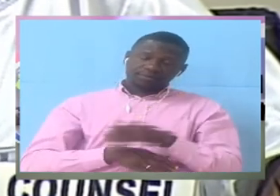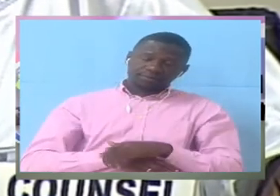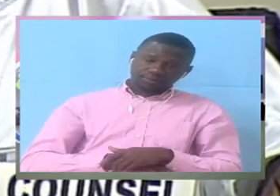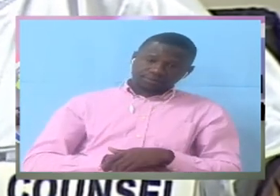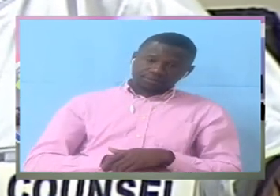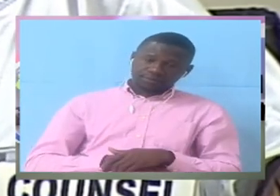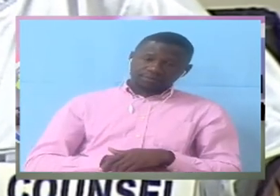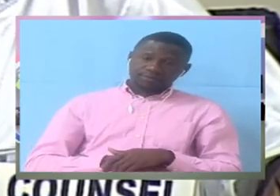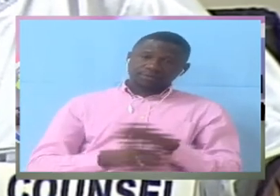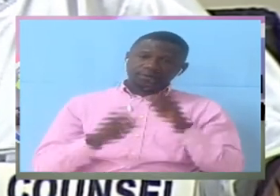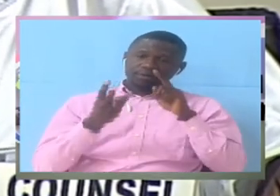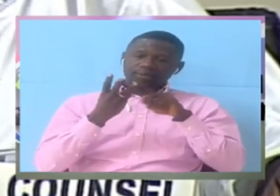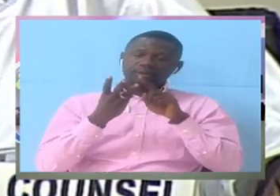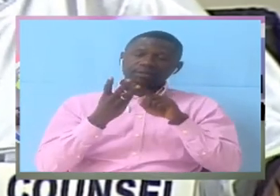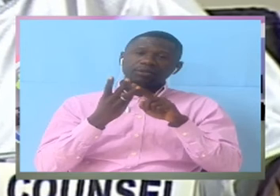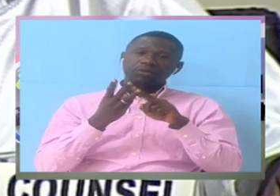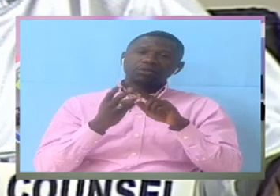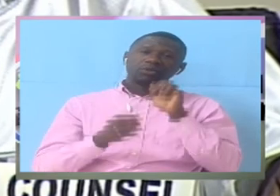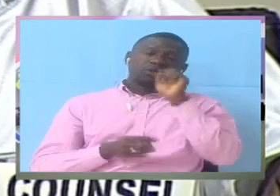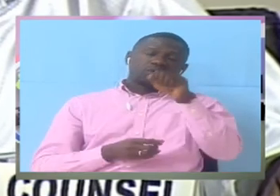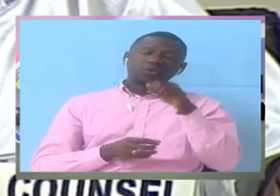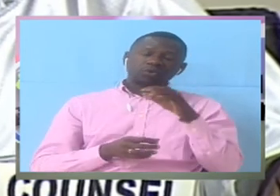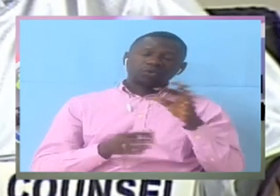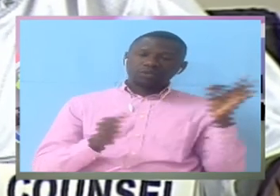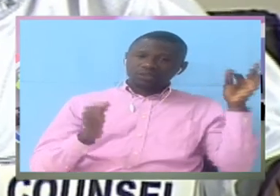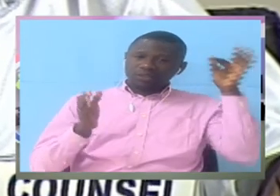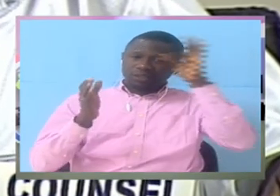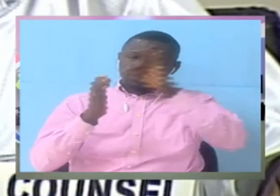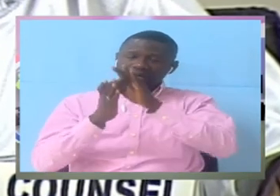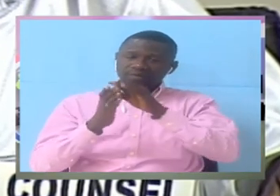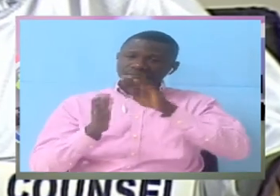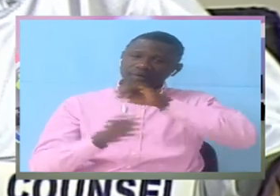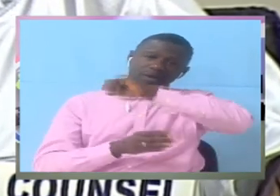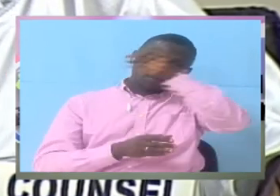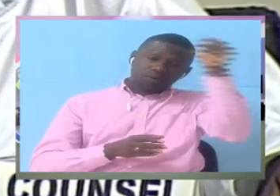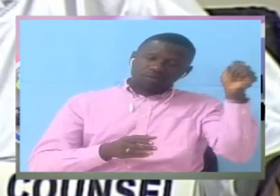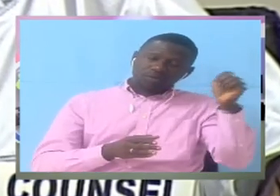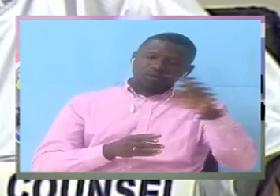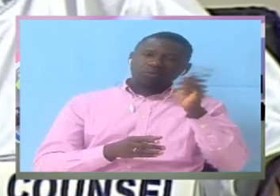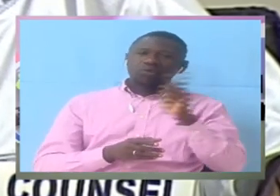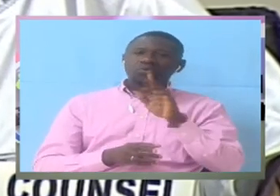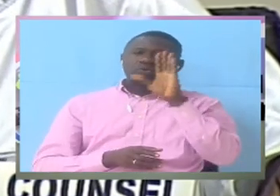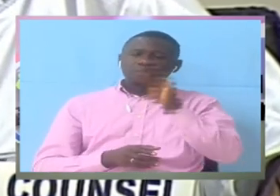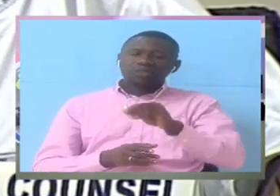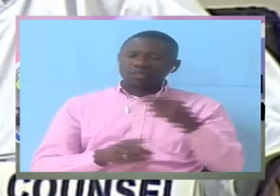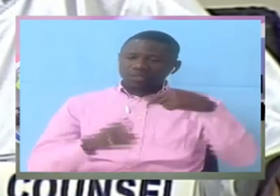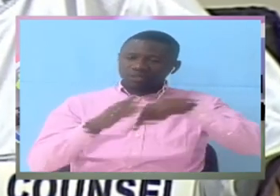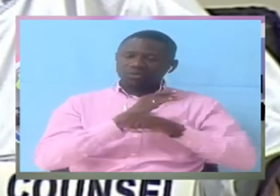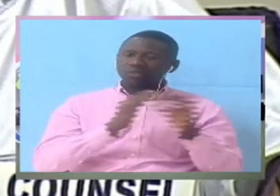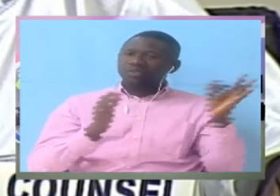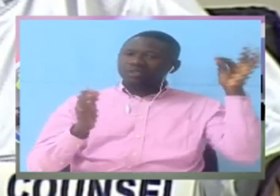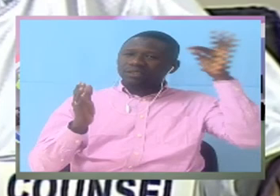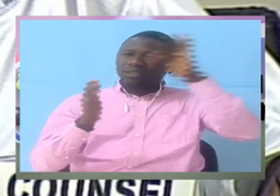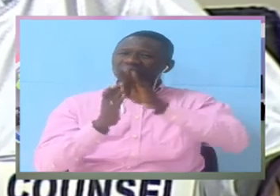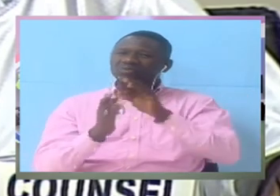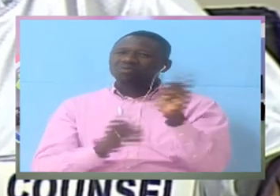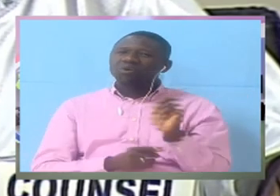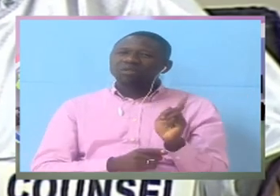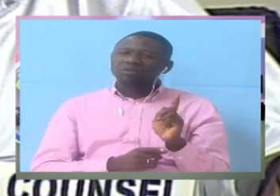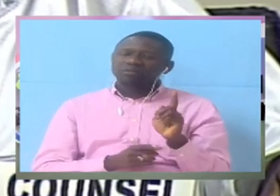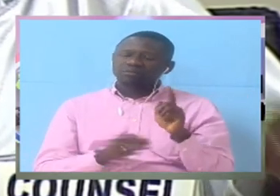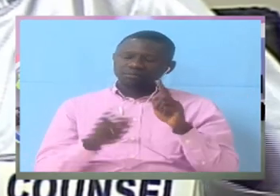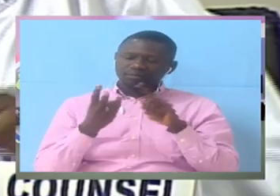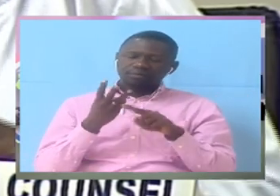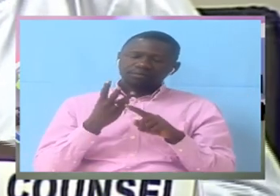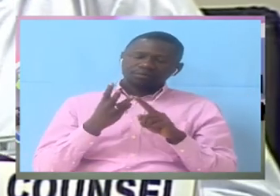masakundato. Your travels abroad and what you did in those travels. Andungila tamo bantala banko kang eminike